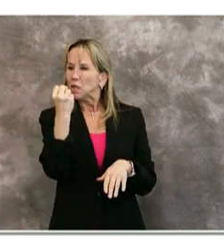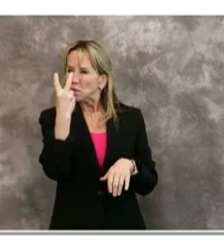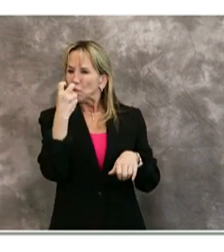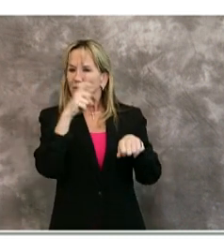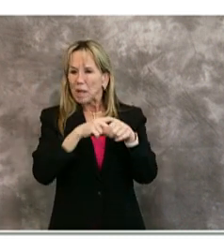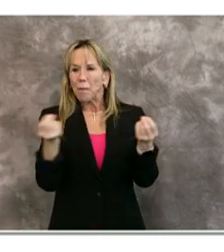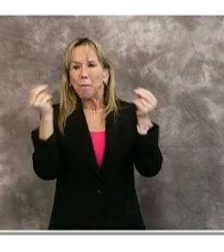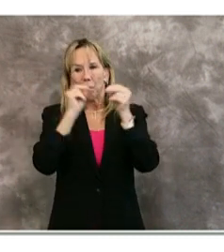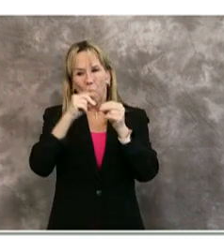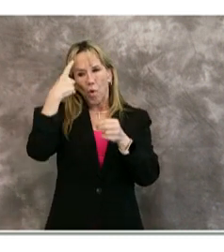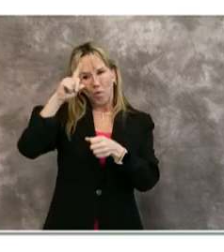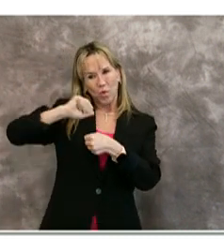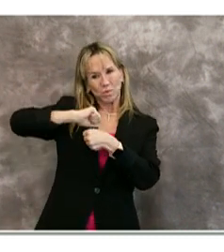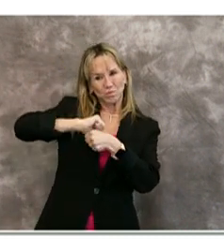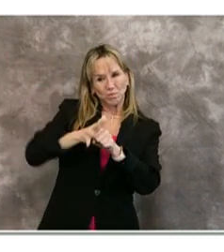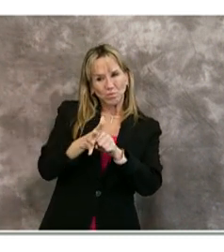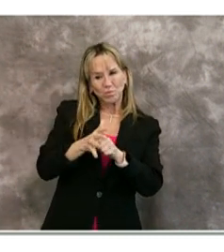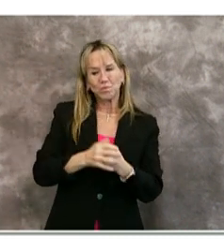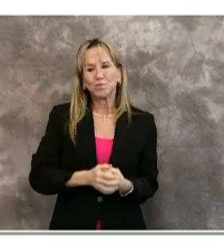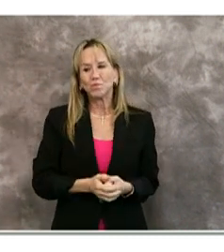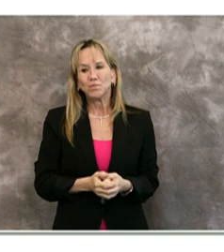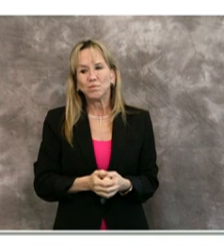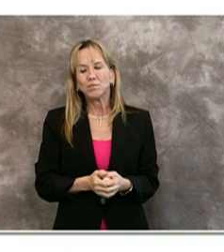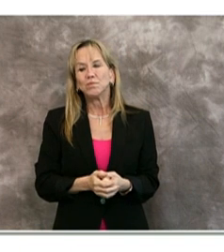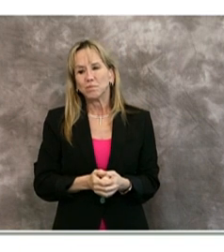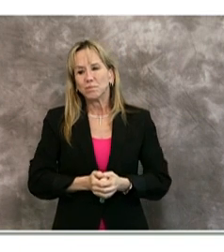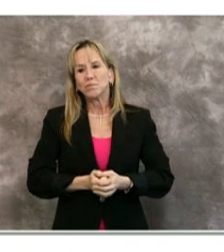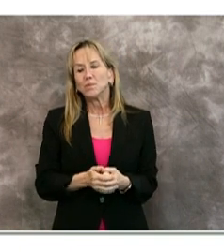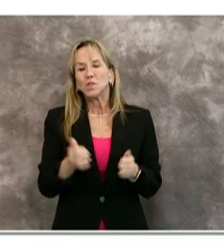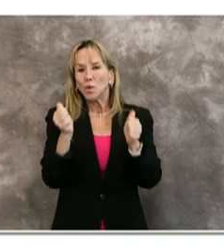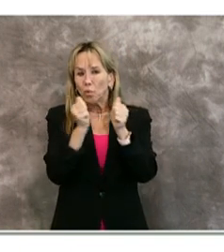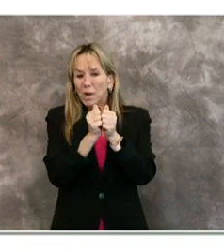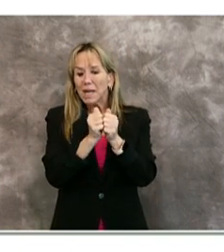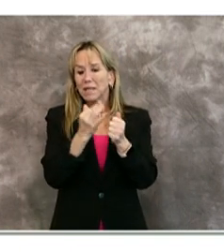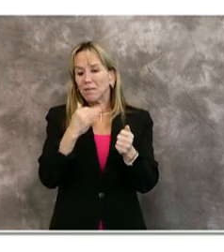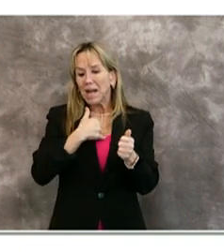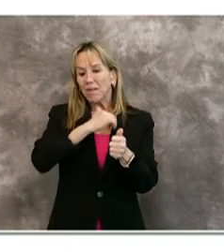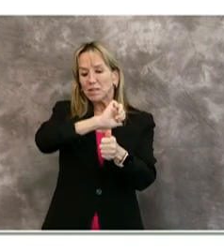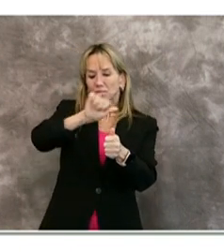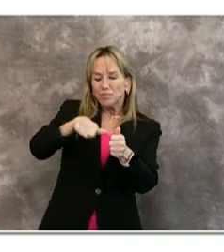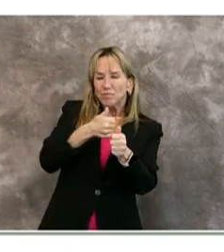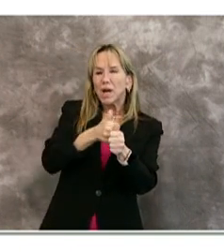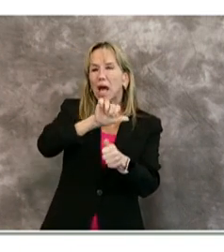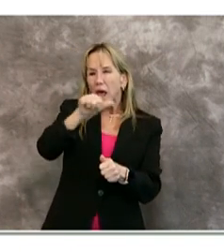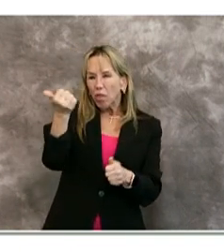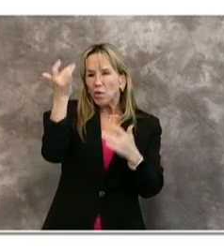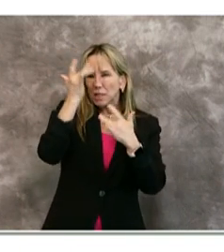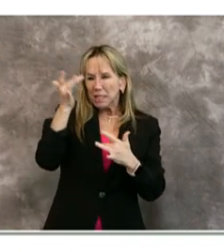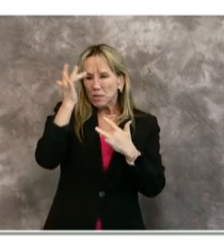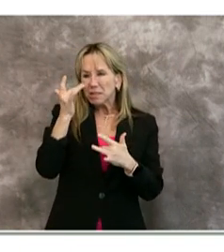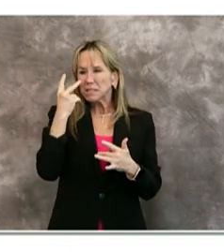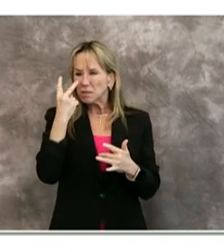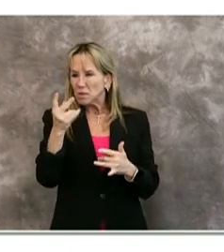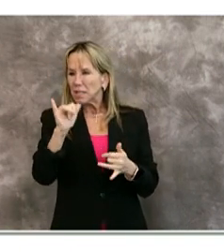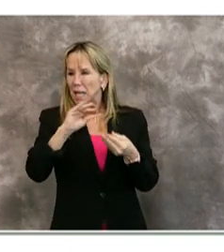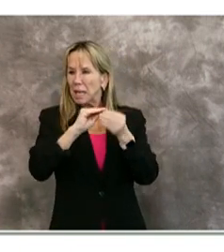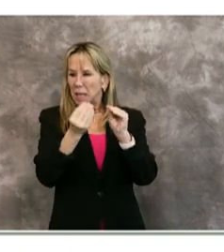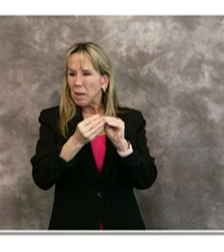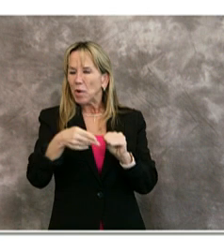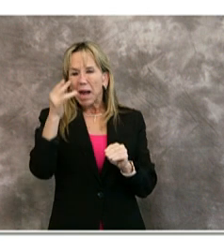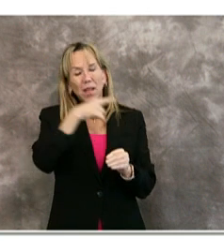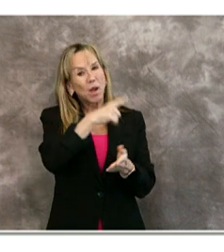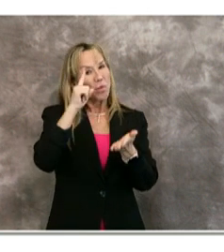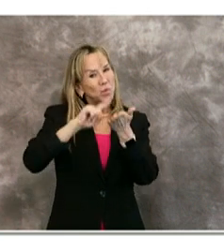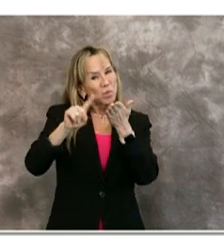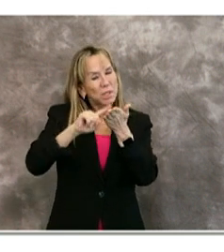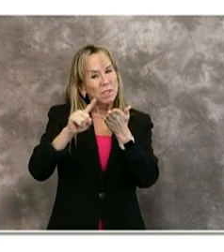20 times higher for COVID-19 patients with reported underlying medical conditions. The study